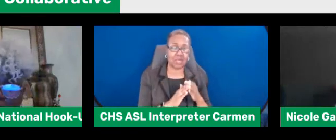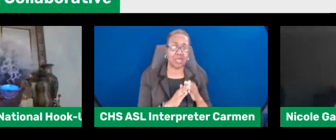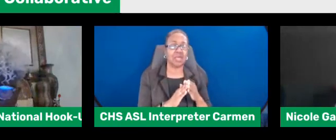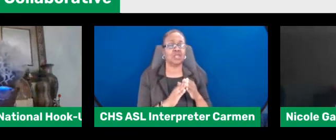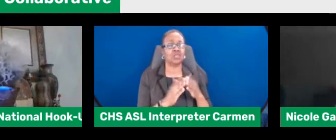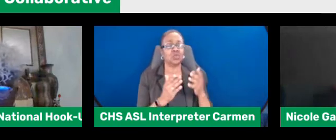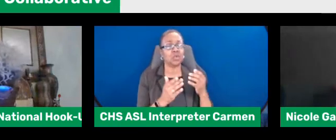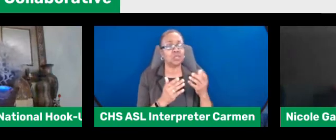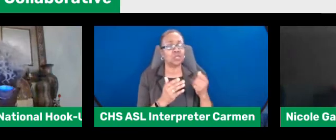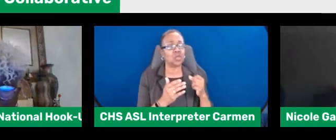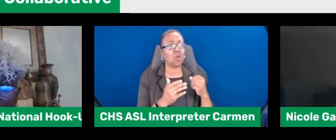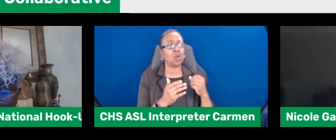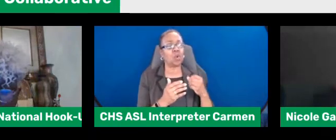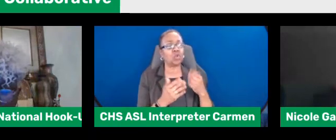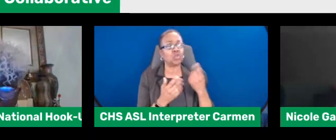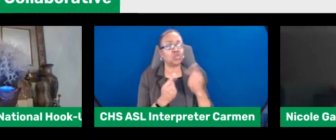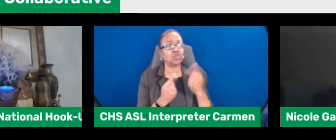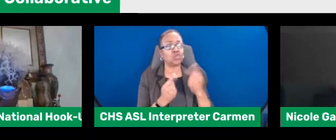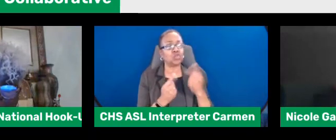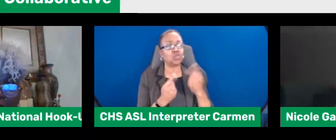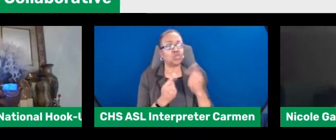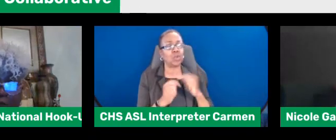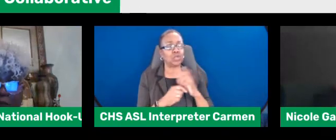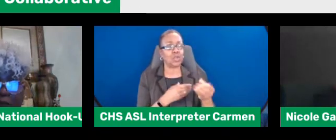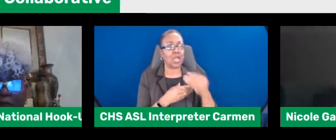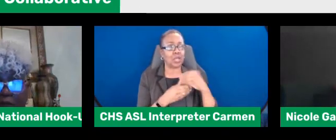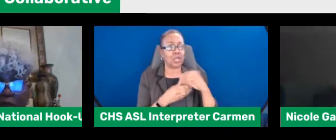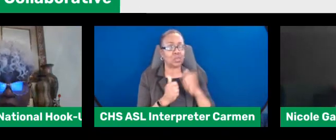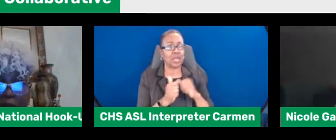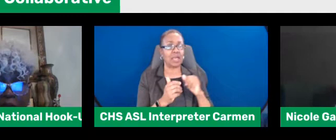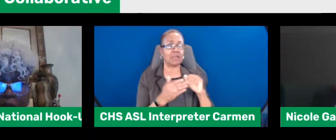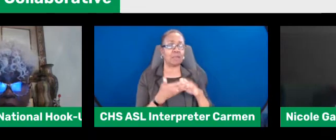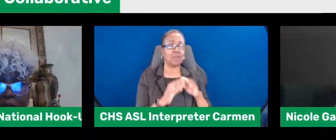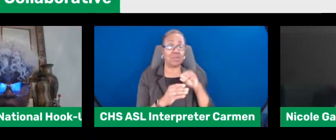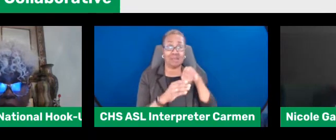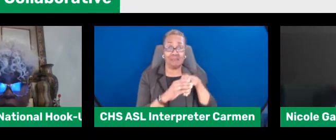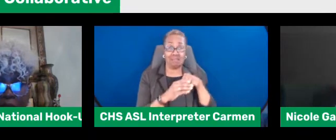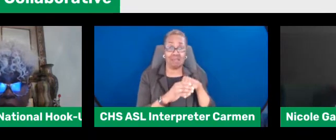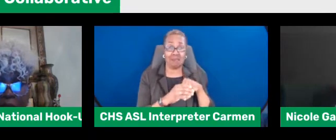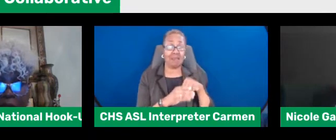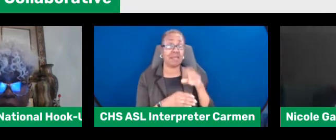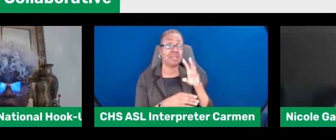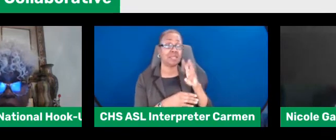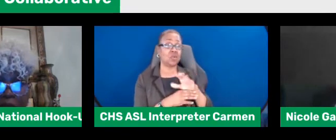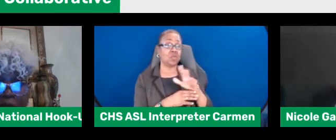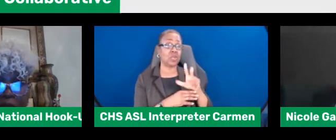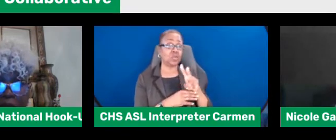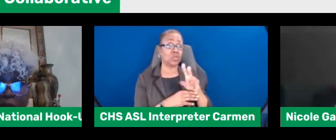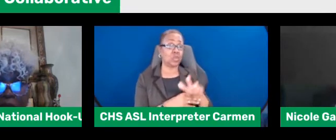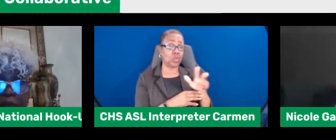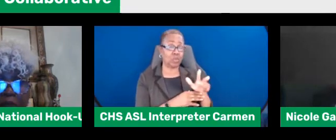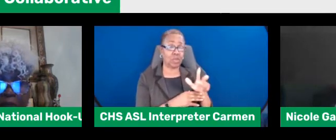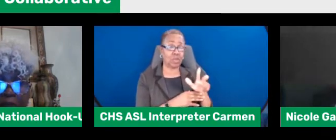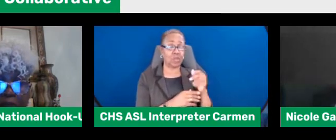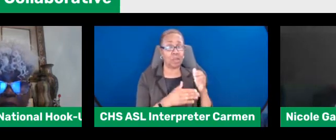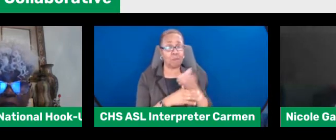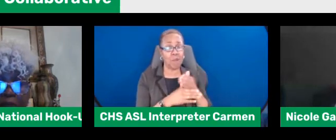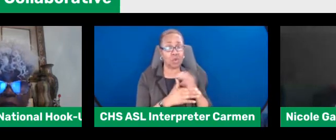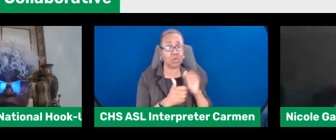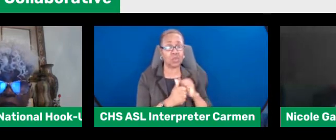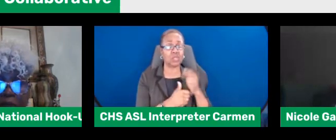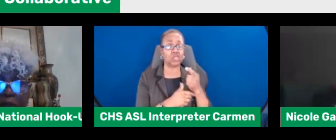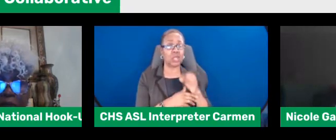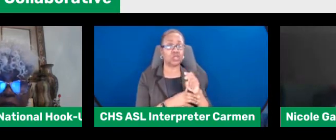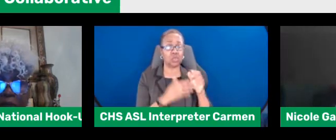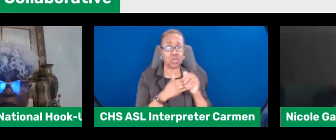through our 604-33-3235 area code is super important. We've partnered with GSU leadership, some educators